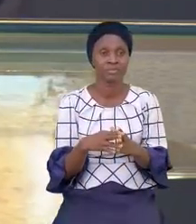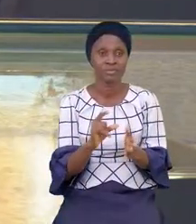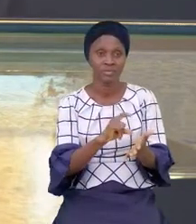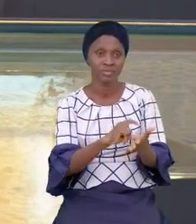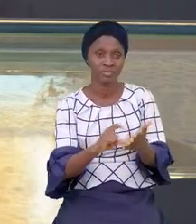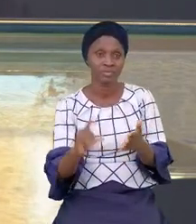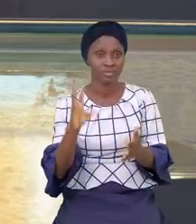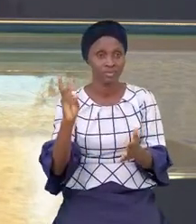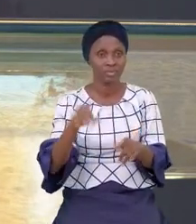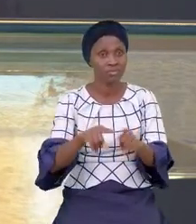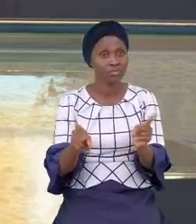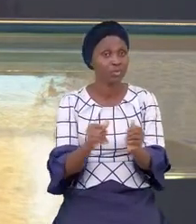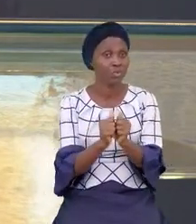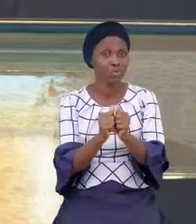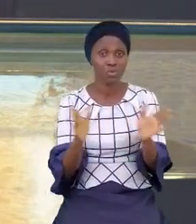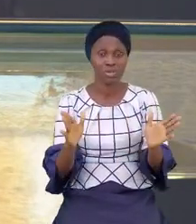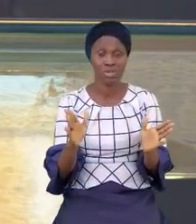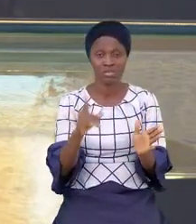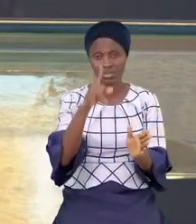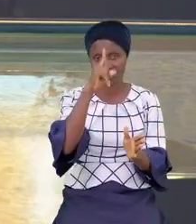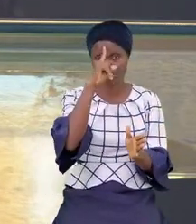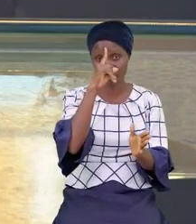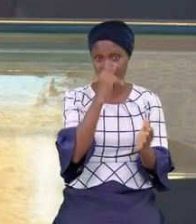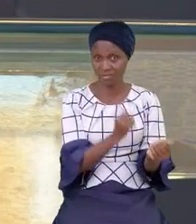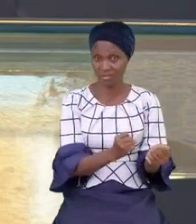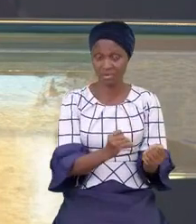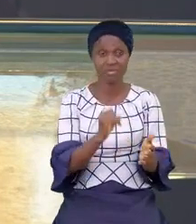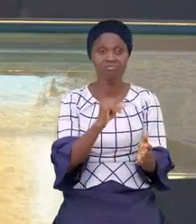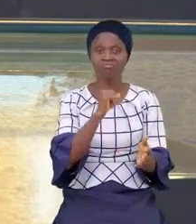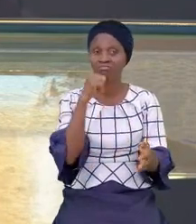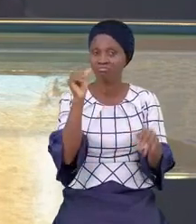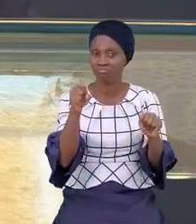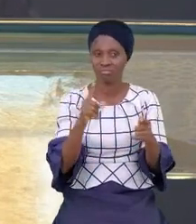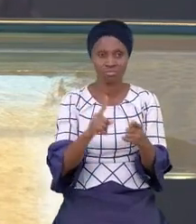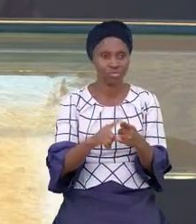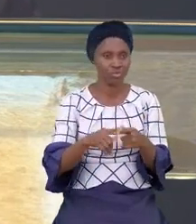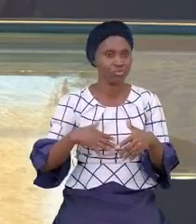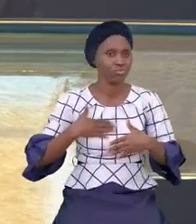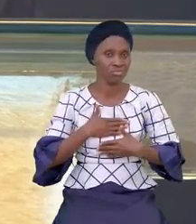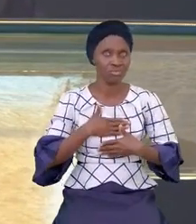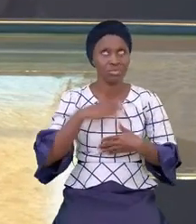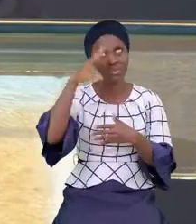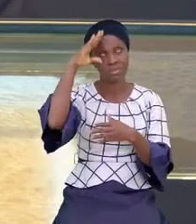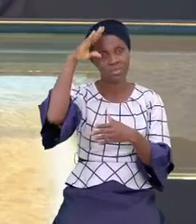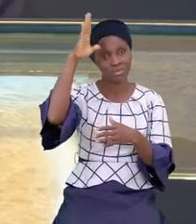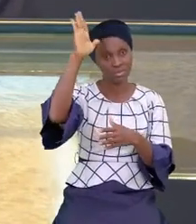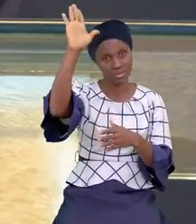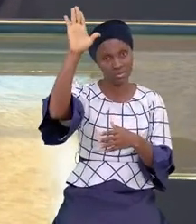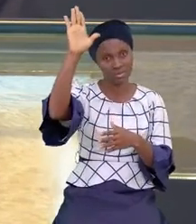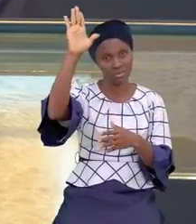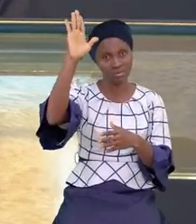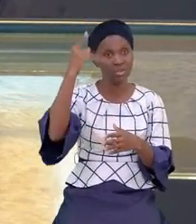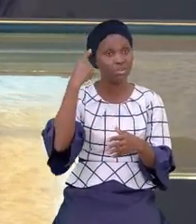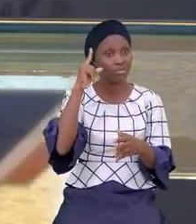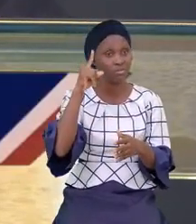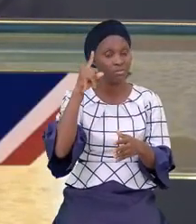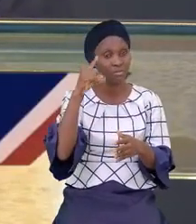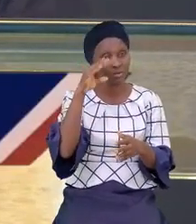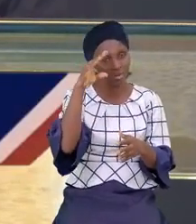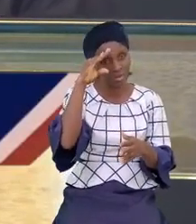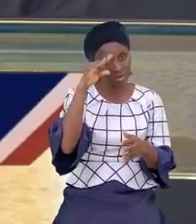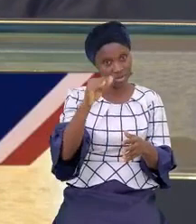but without faith, it is impossible to please him. For he that cometh